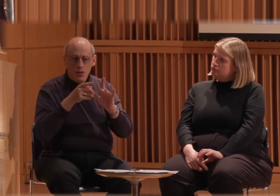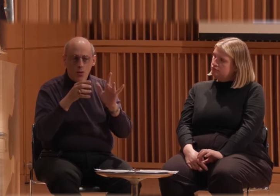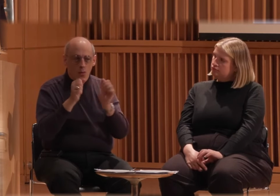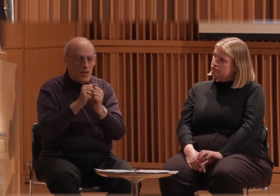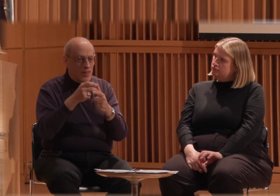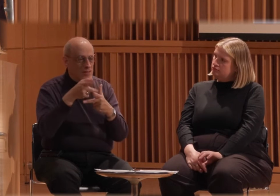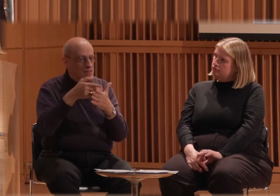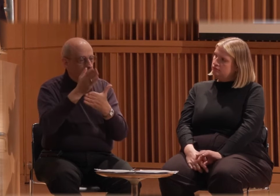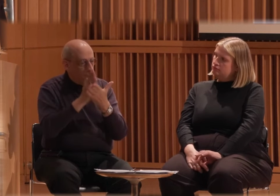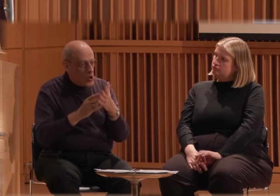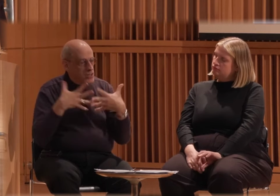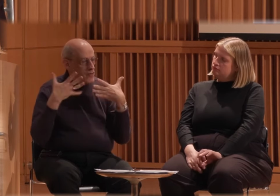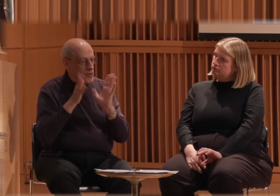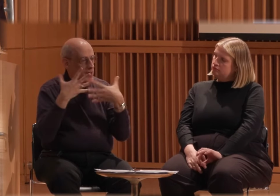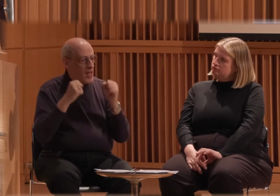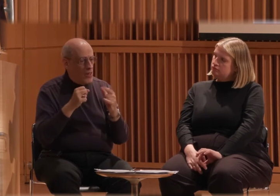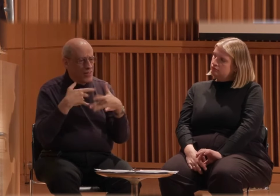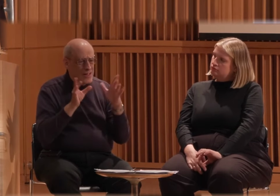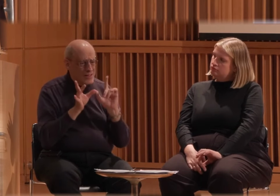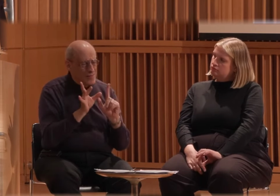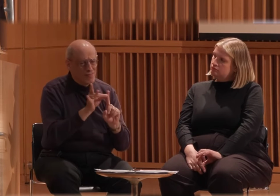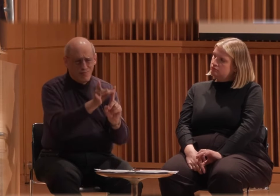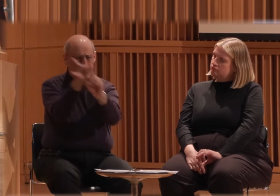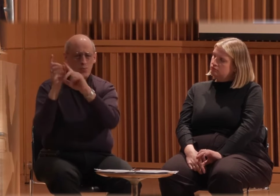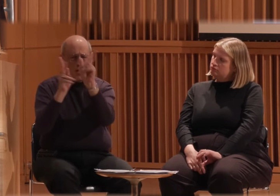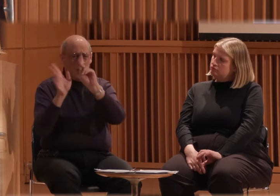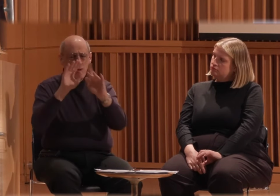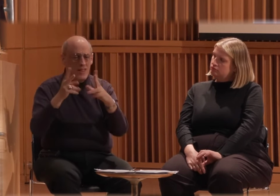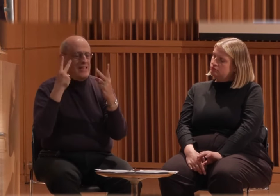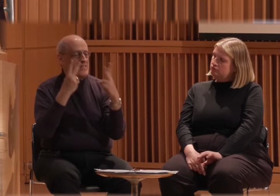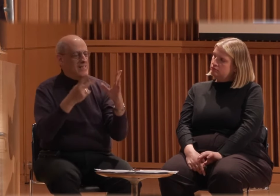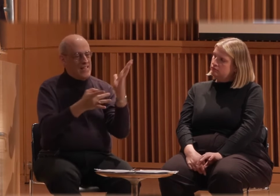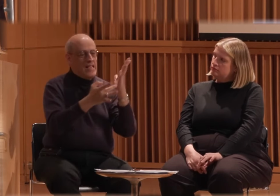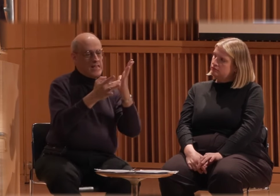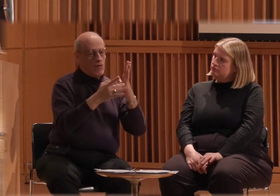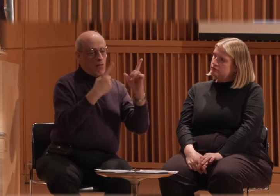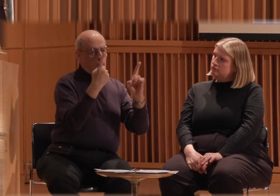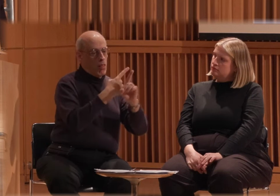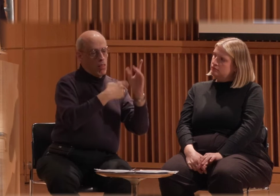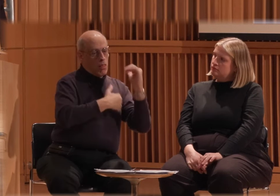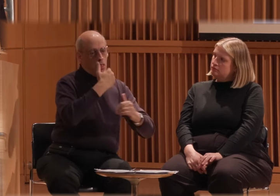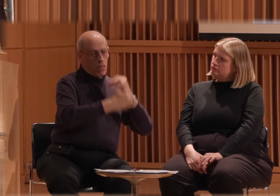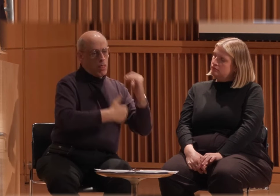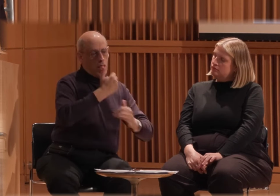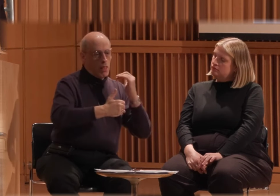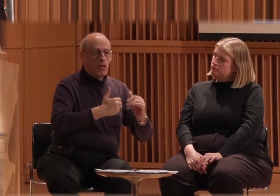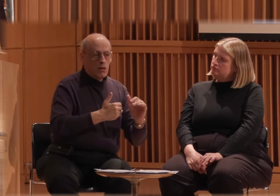parts of public health is with people who view it as purely a technical enterprise, and that's